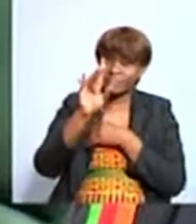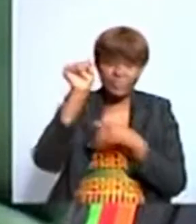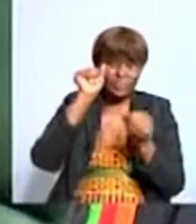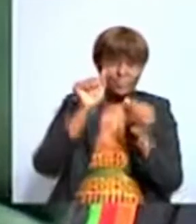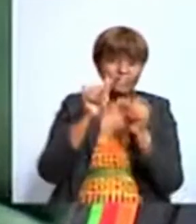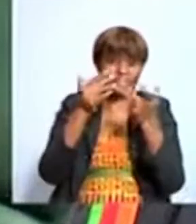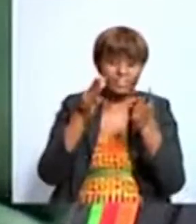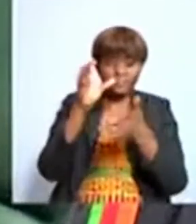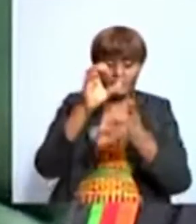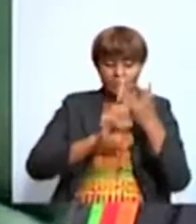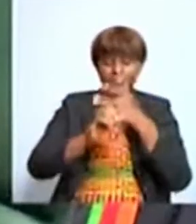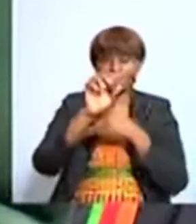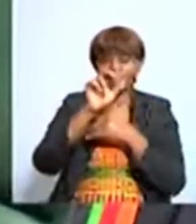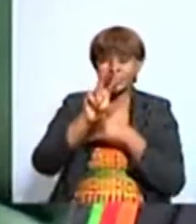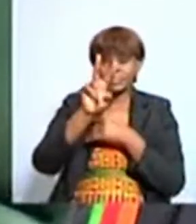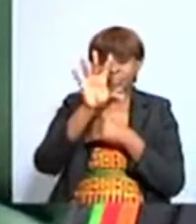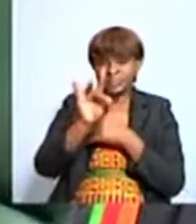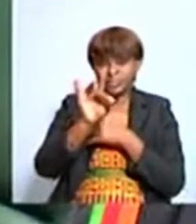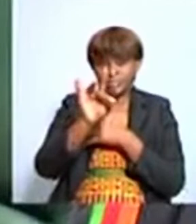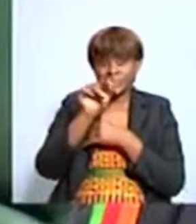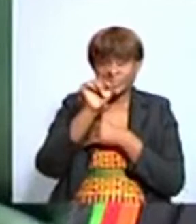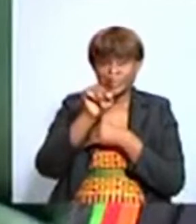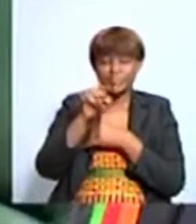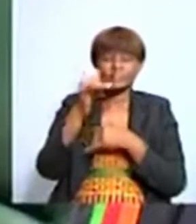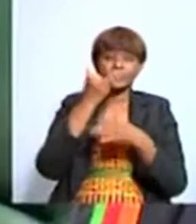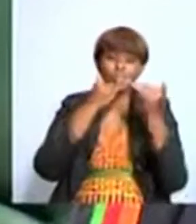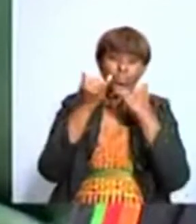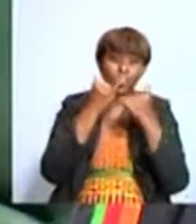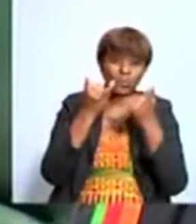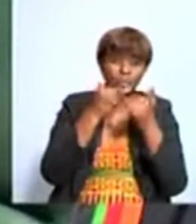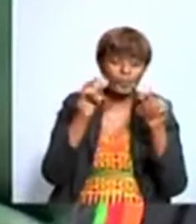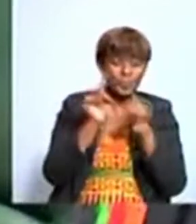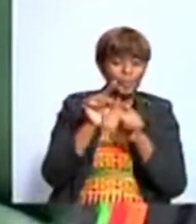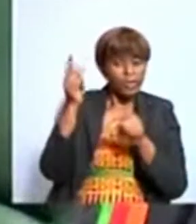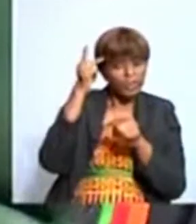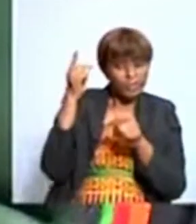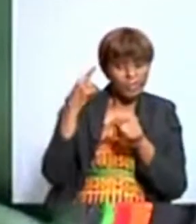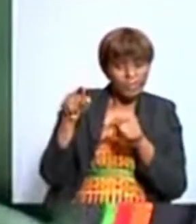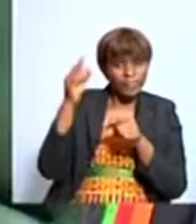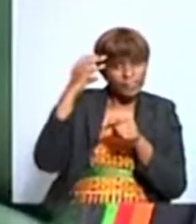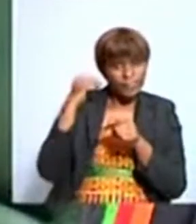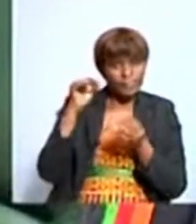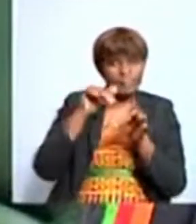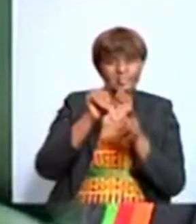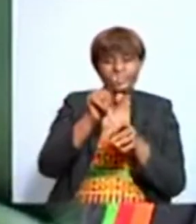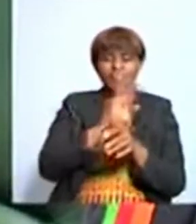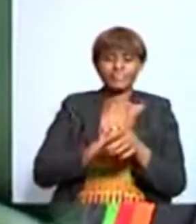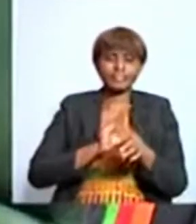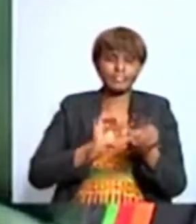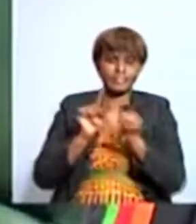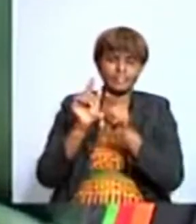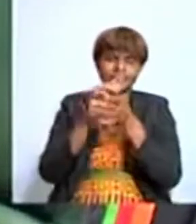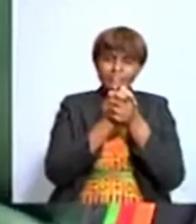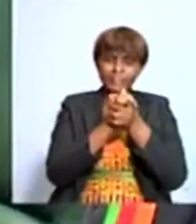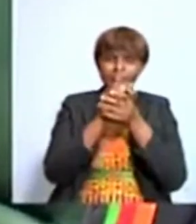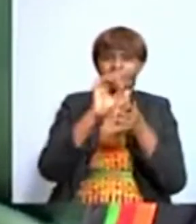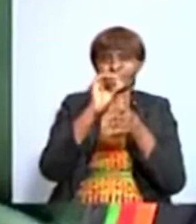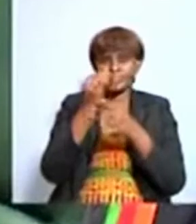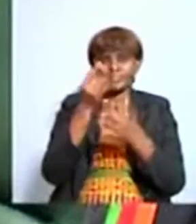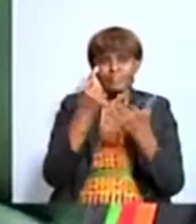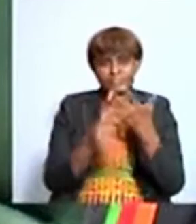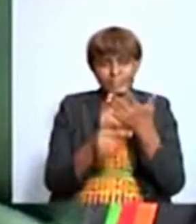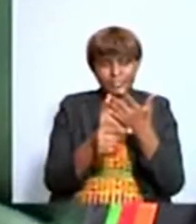to. Clause 28, offenses by principal officers of the board, corporate or